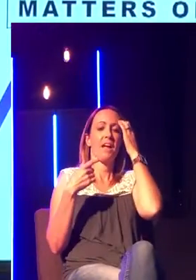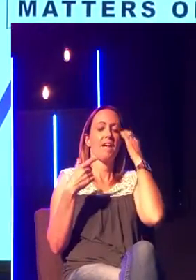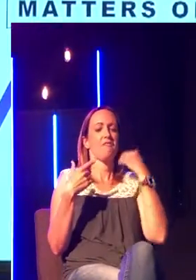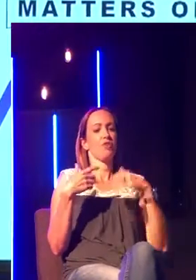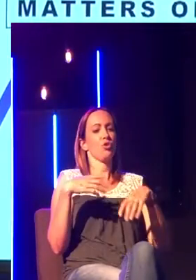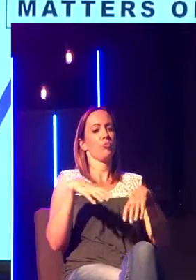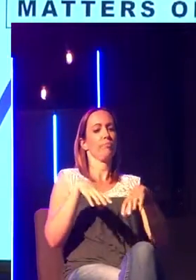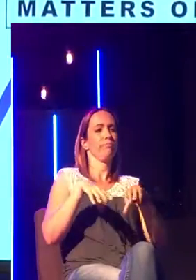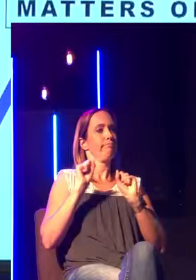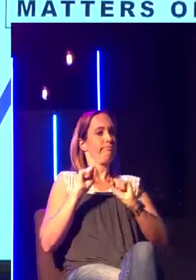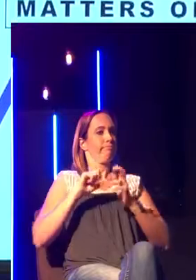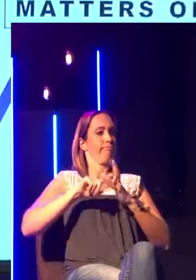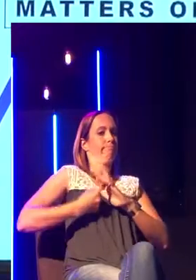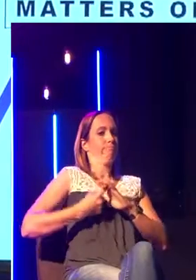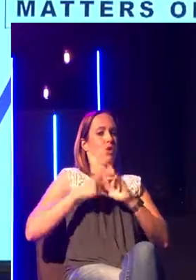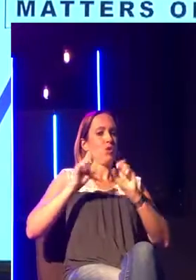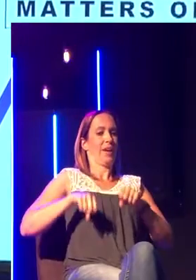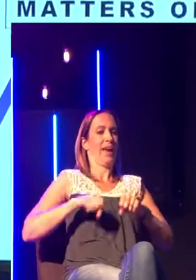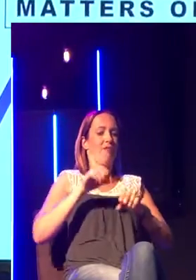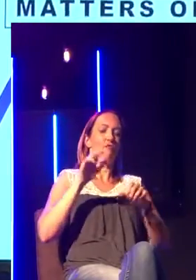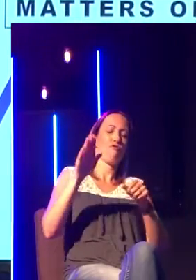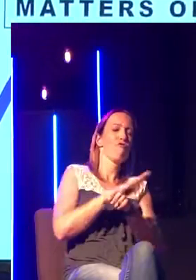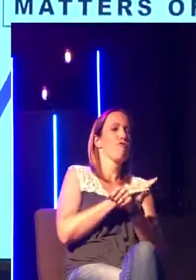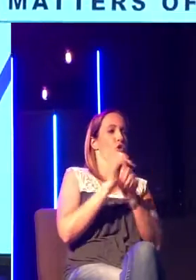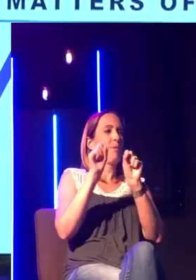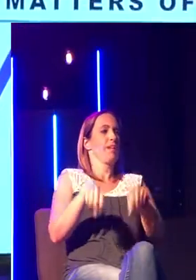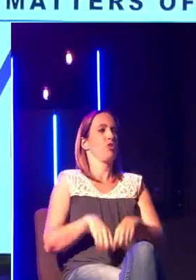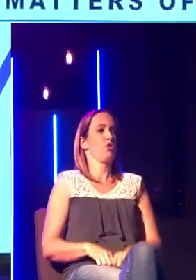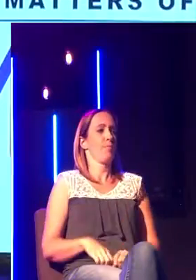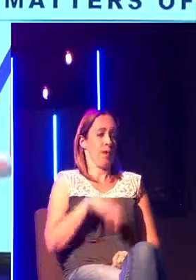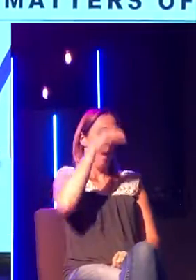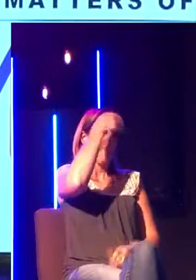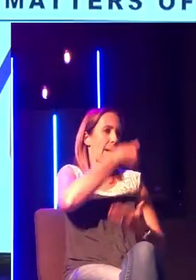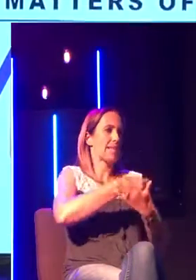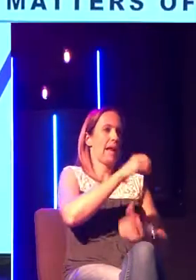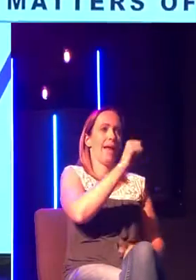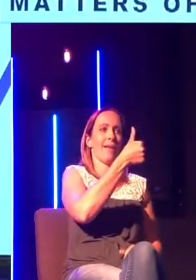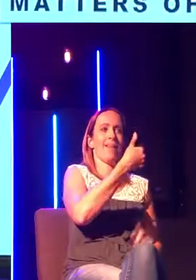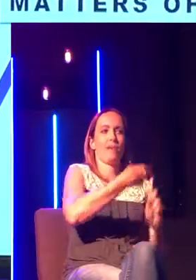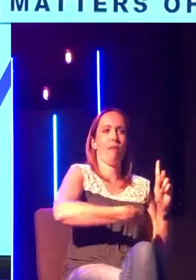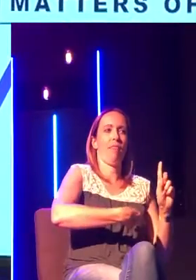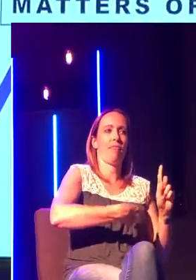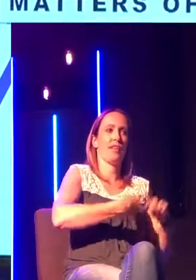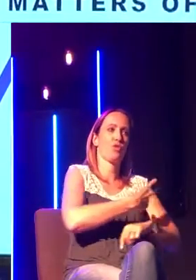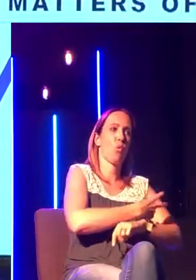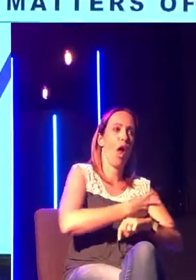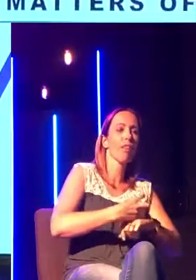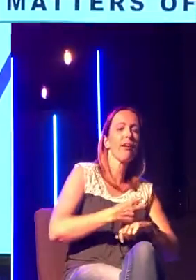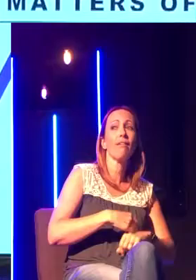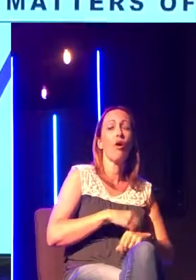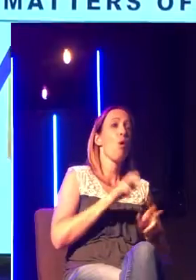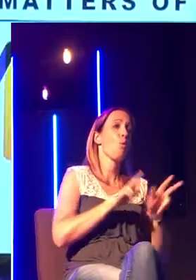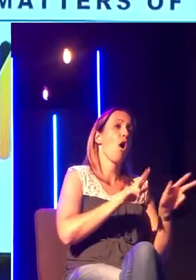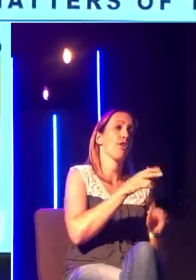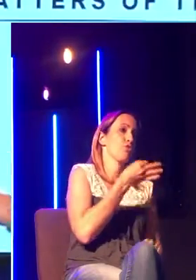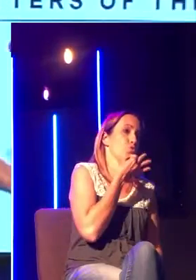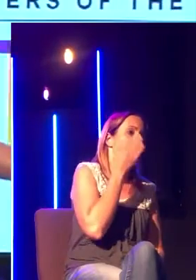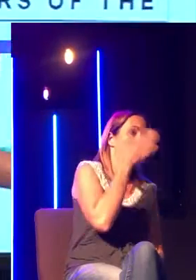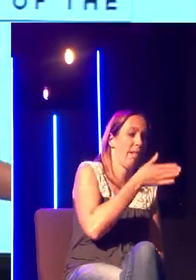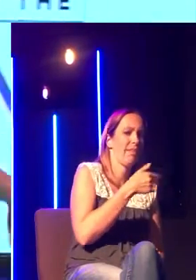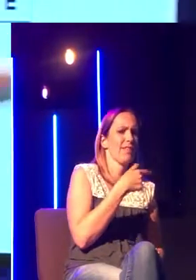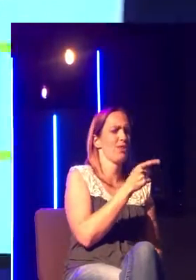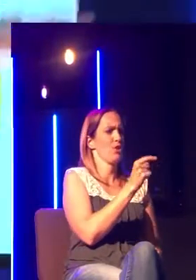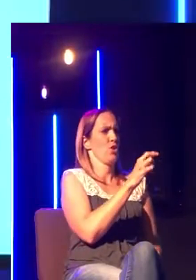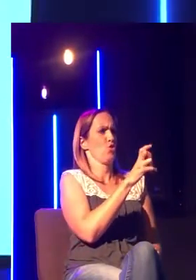can bring out that full potential. I watched my son, who's 10 months old. He's crawling all over the place. Walking is not far behind. He's got this little toy.